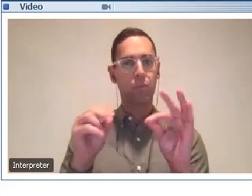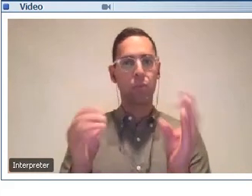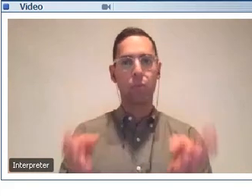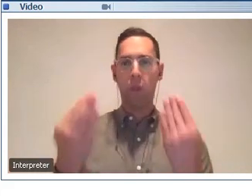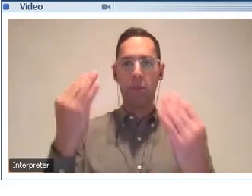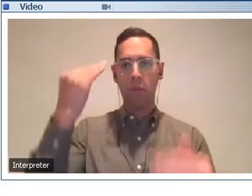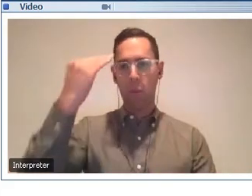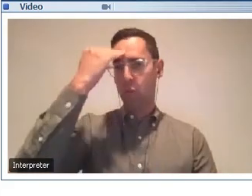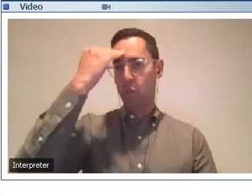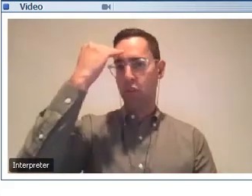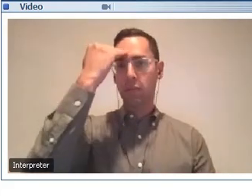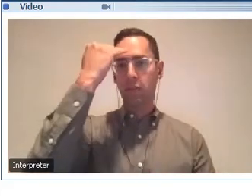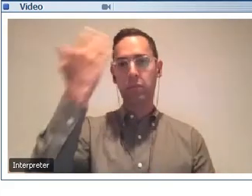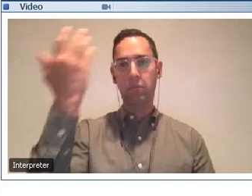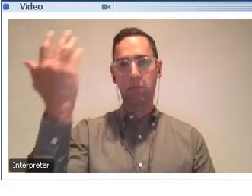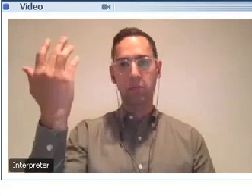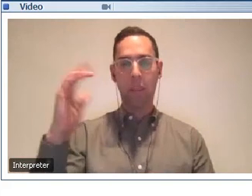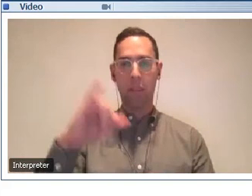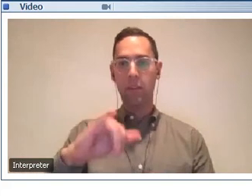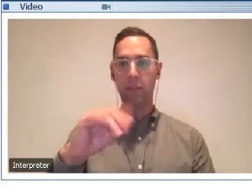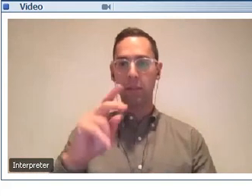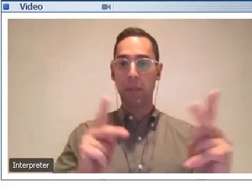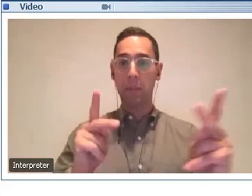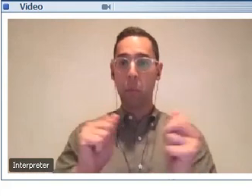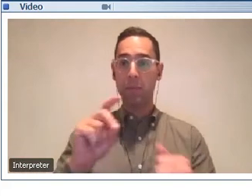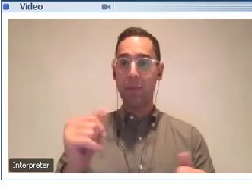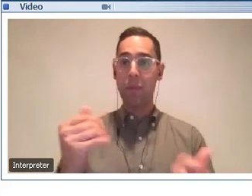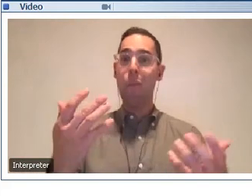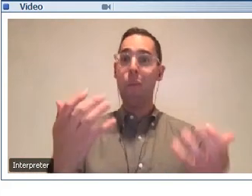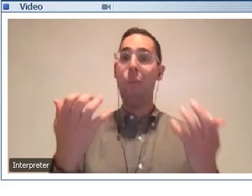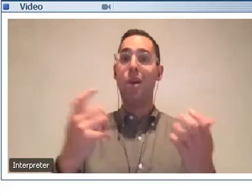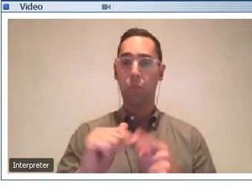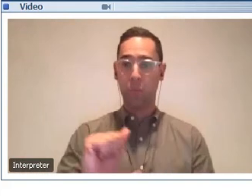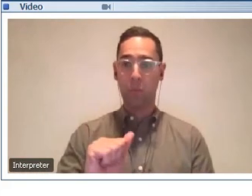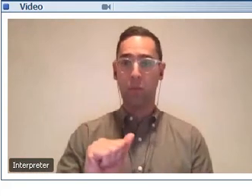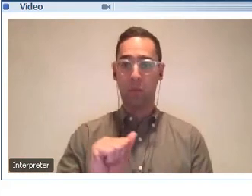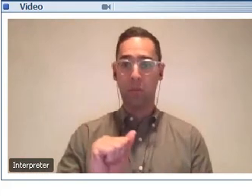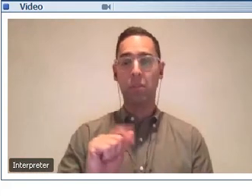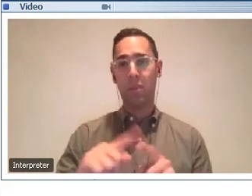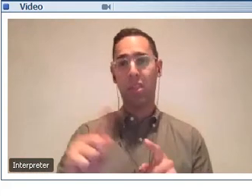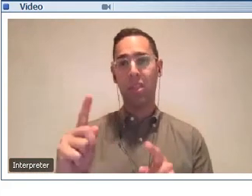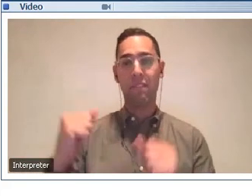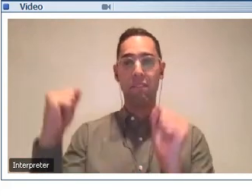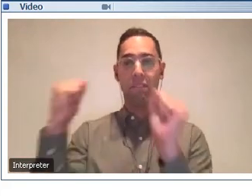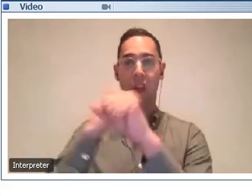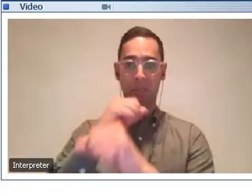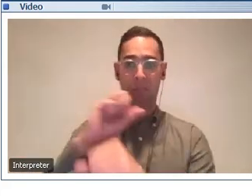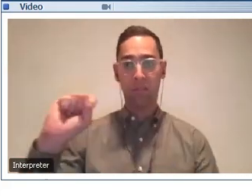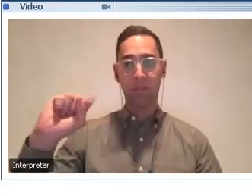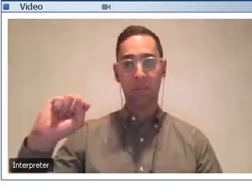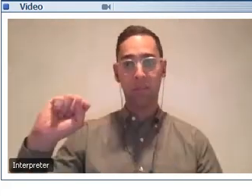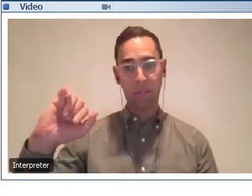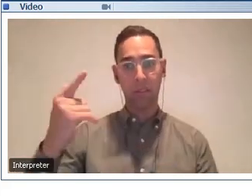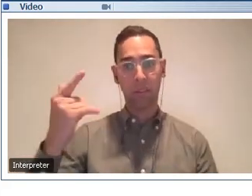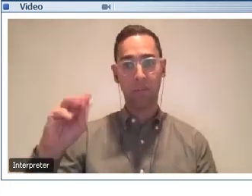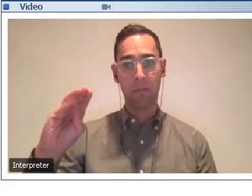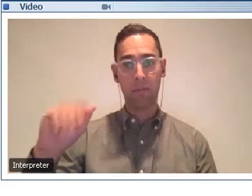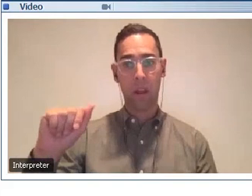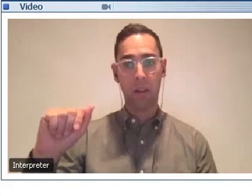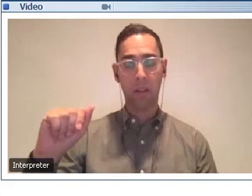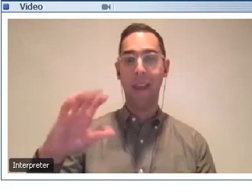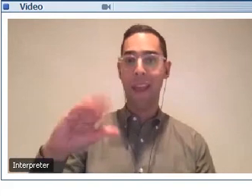all, people with disabilities want to work. It's that stigma thing, again, and also that they can be caregivers, not just care